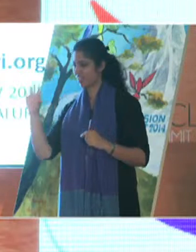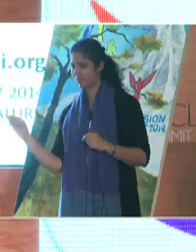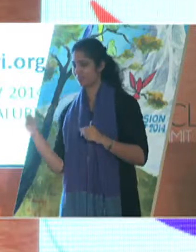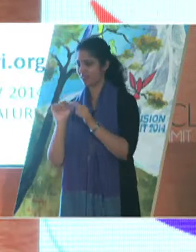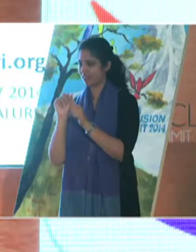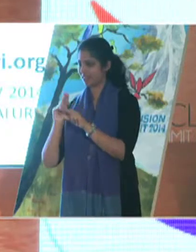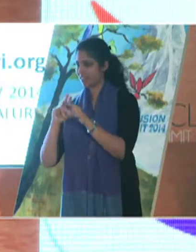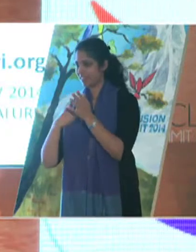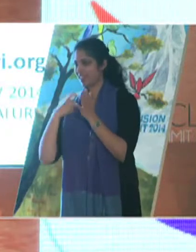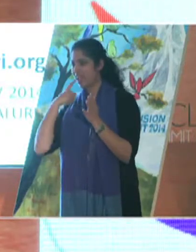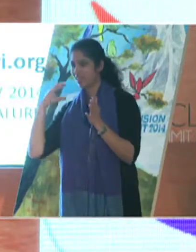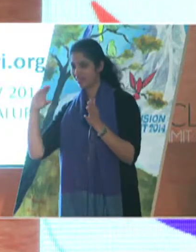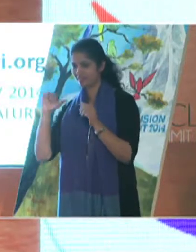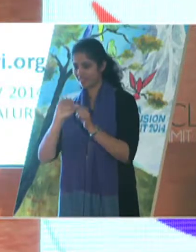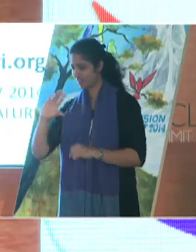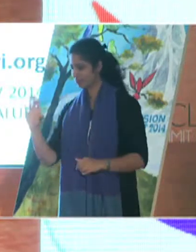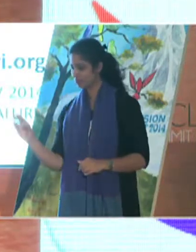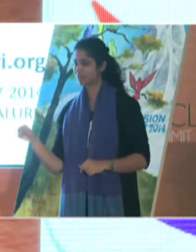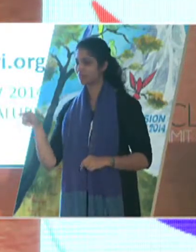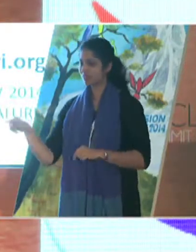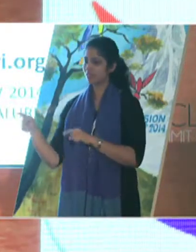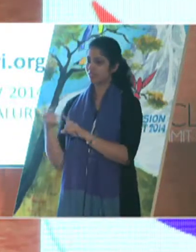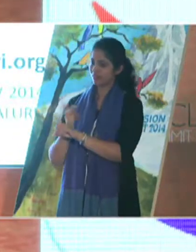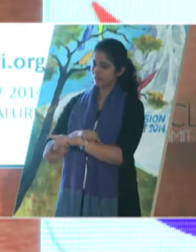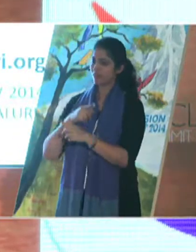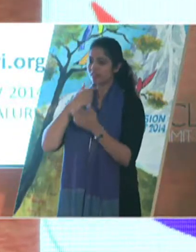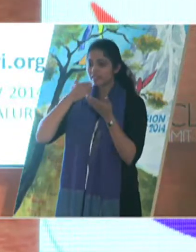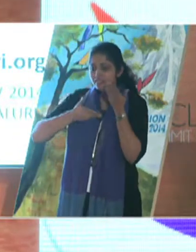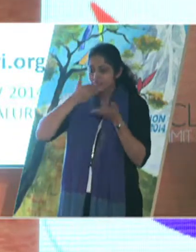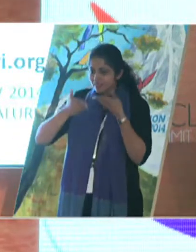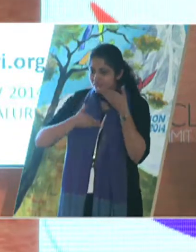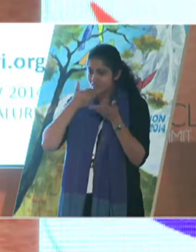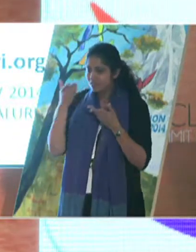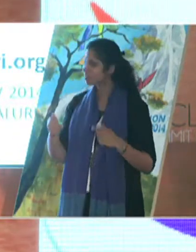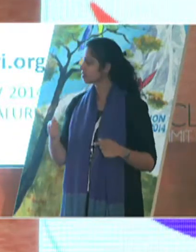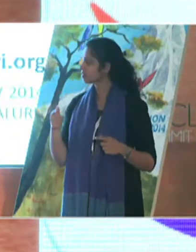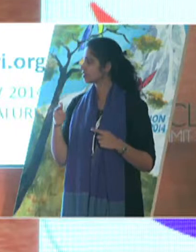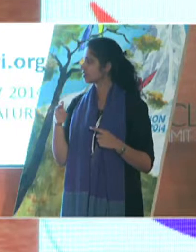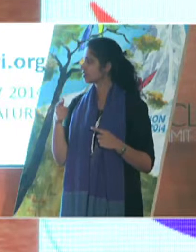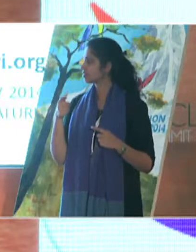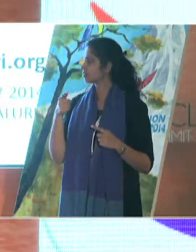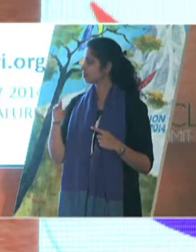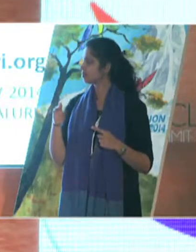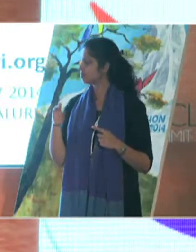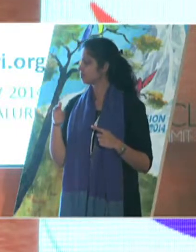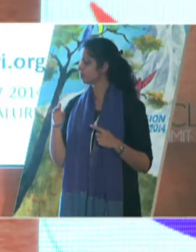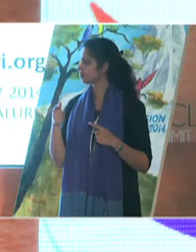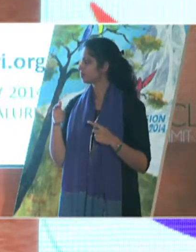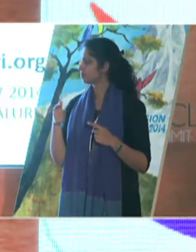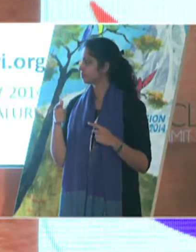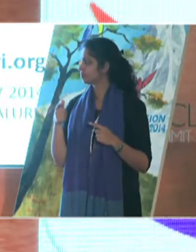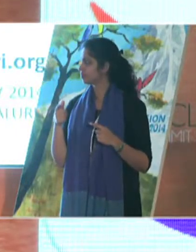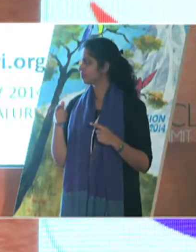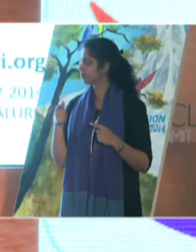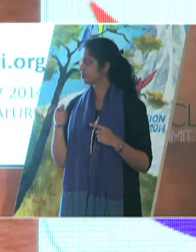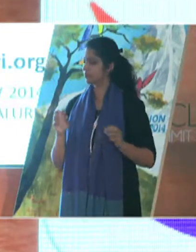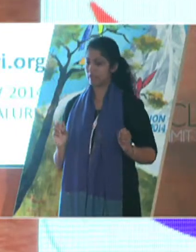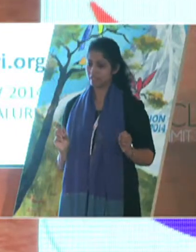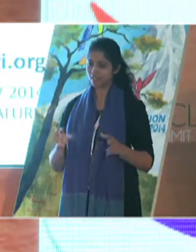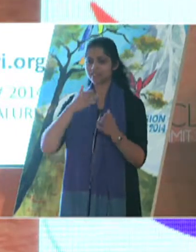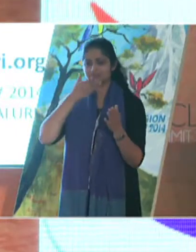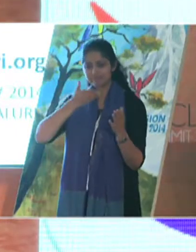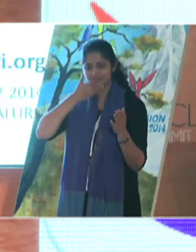ill. We work with albinos that are being, unfortunately in East Africa, they are killed, chopped in pieces,